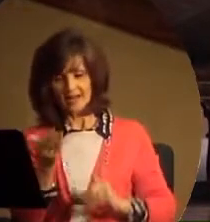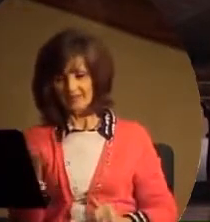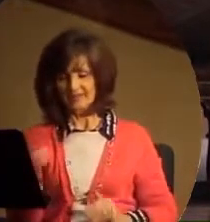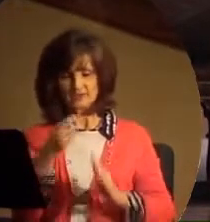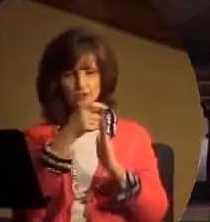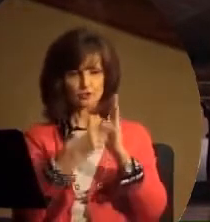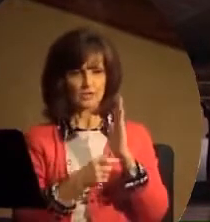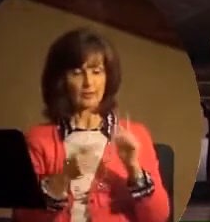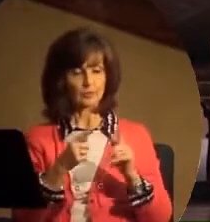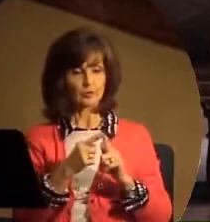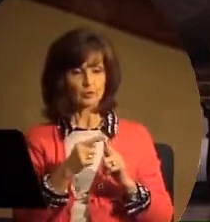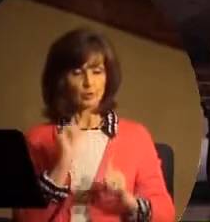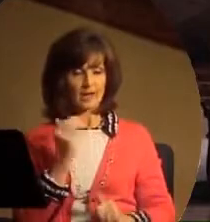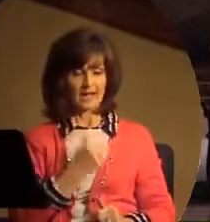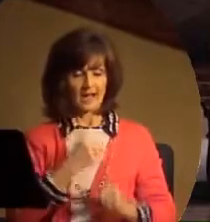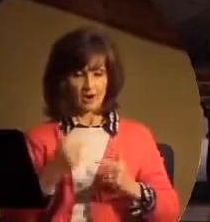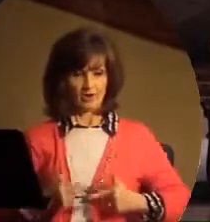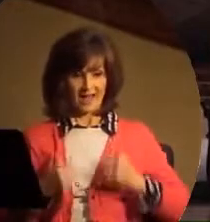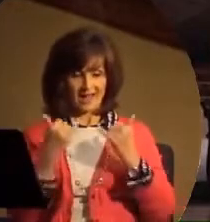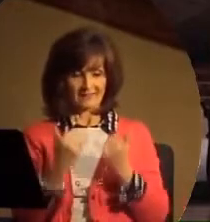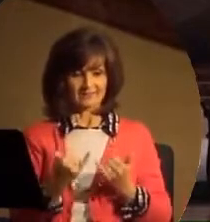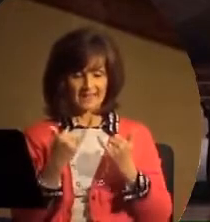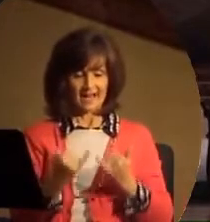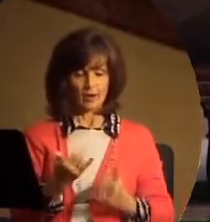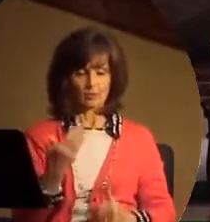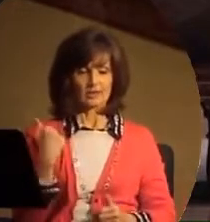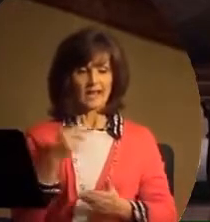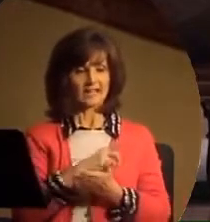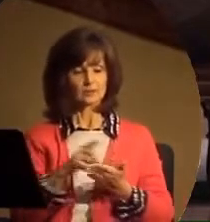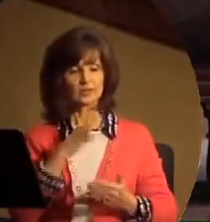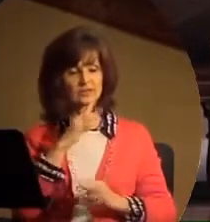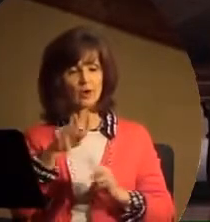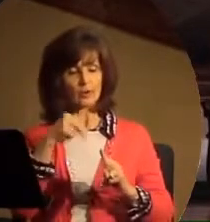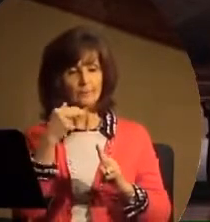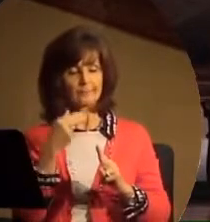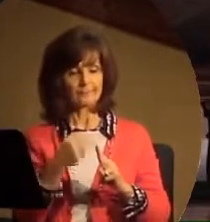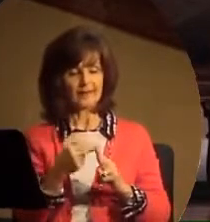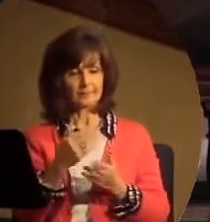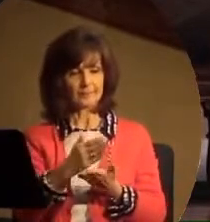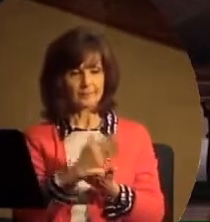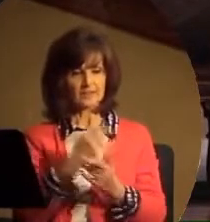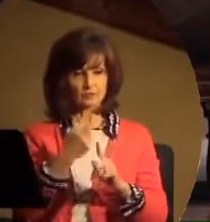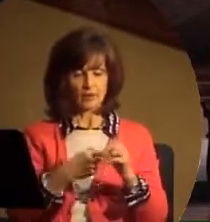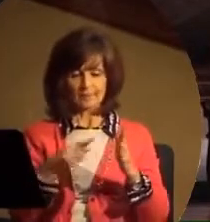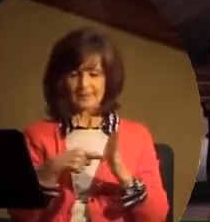evening service, I spoke from the book, the Old Testament book of Habakkuk. And